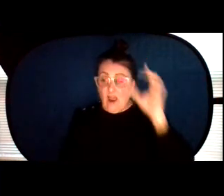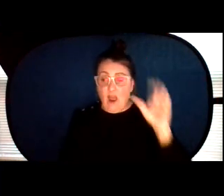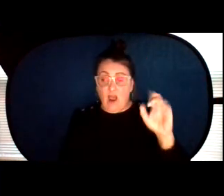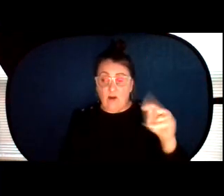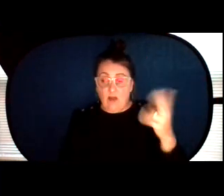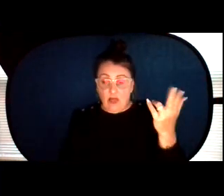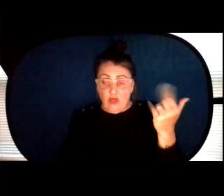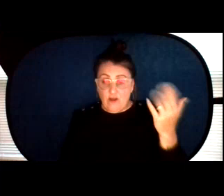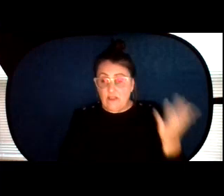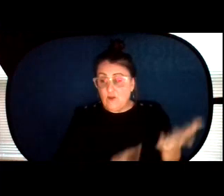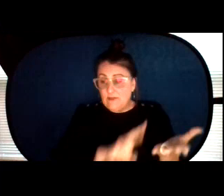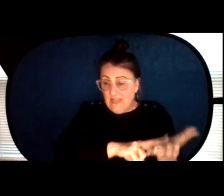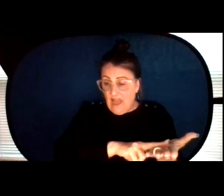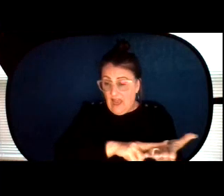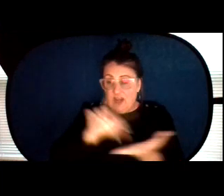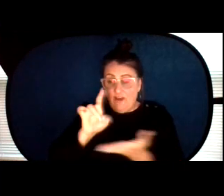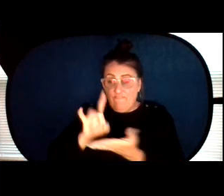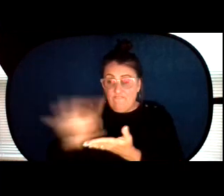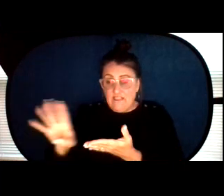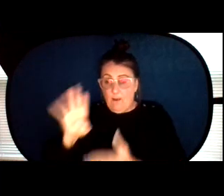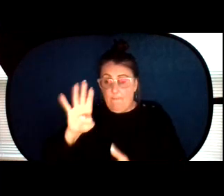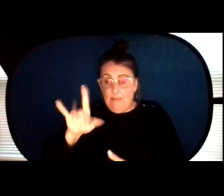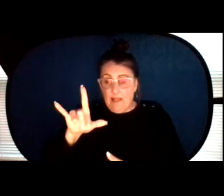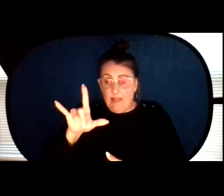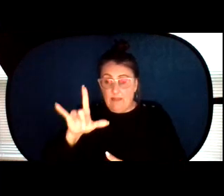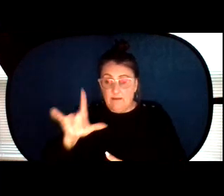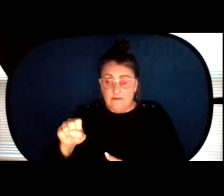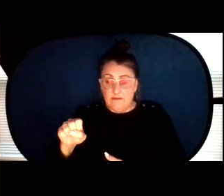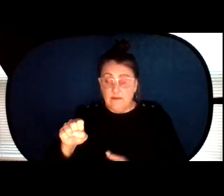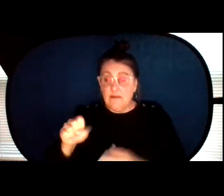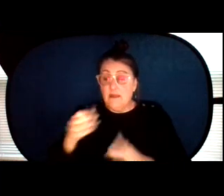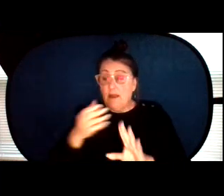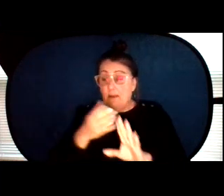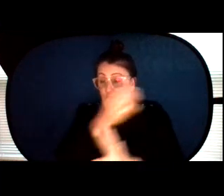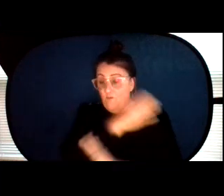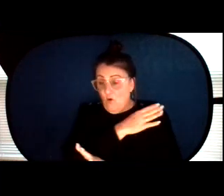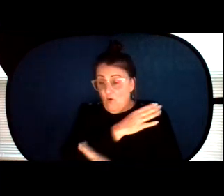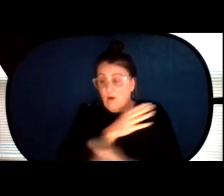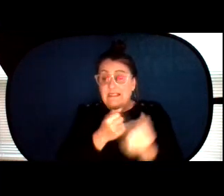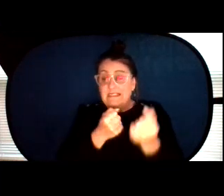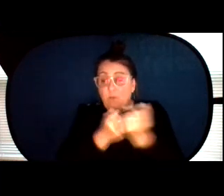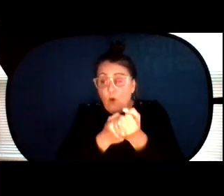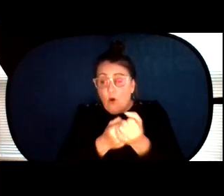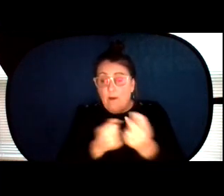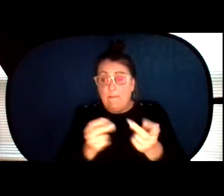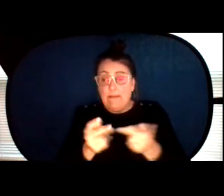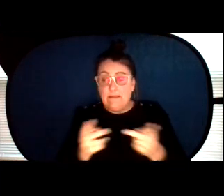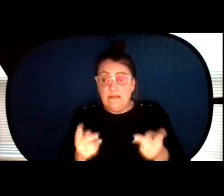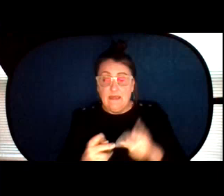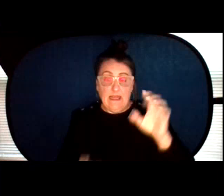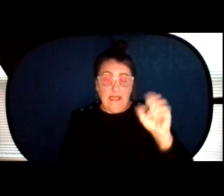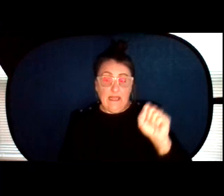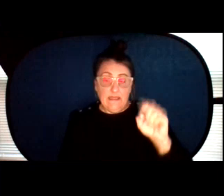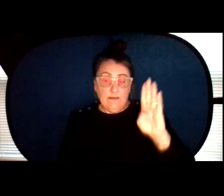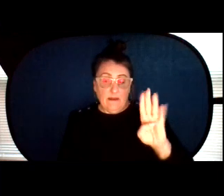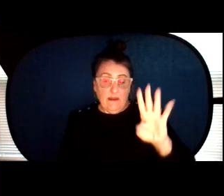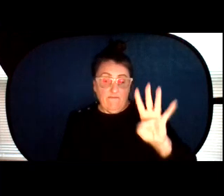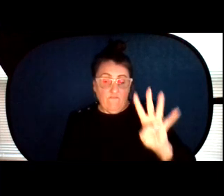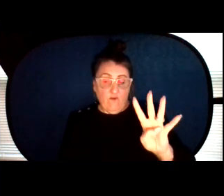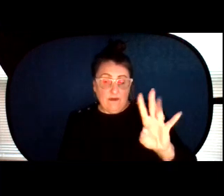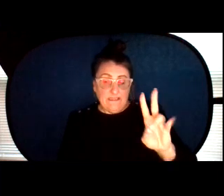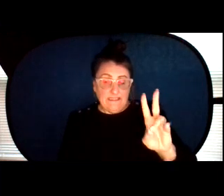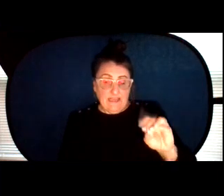bills. The commission had previously taken a support position On SB 470, which extends